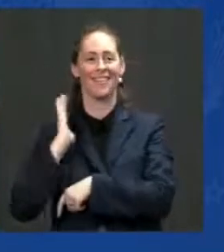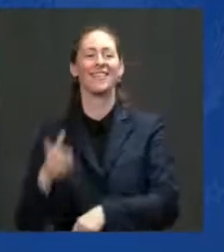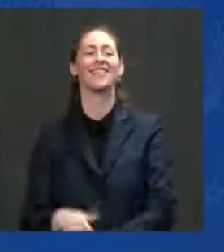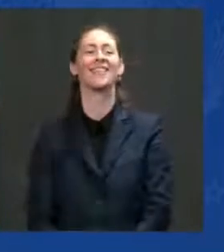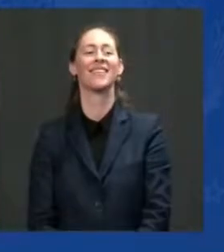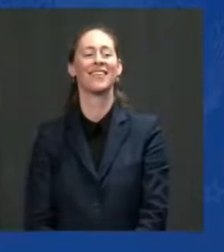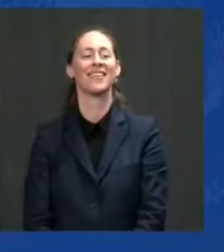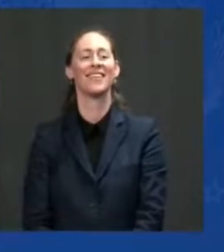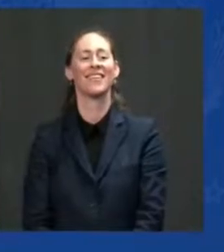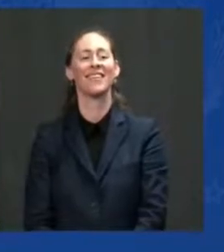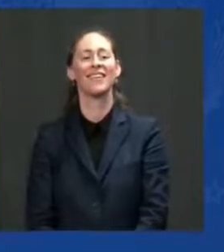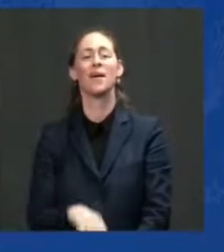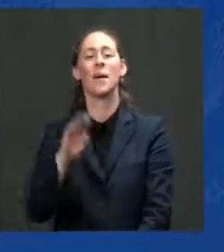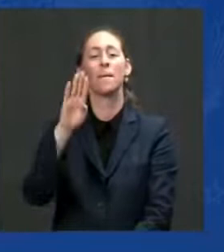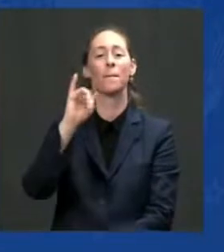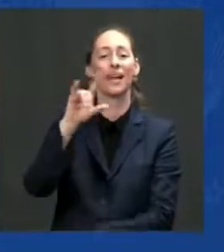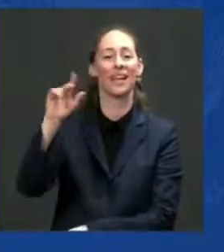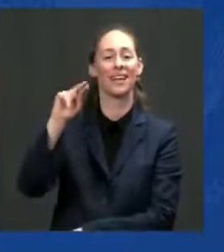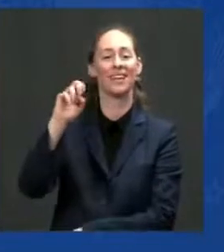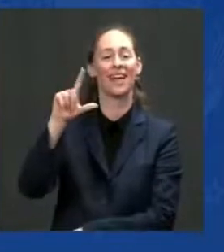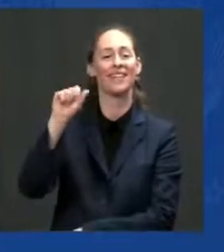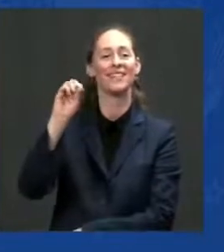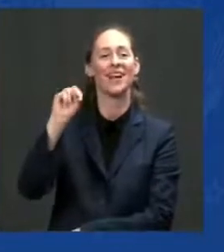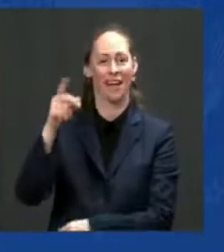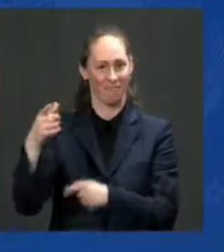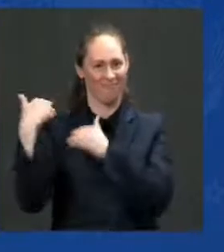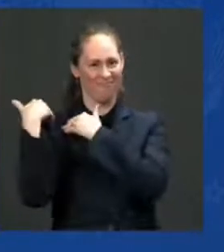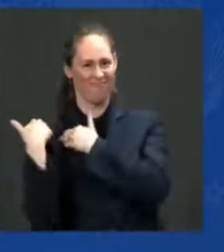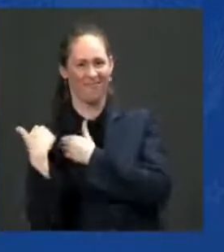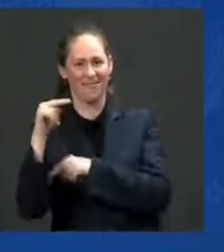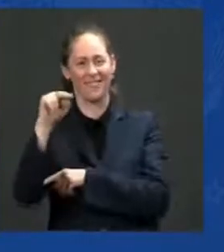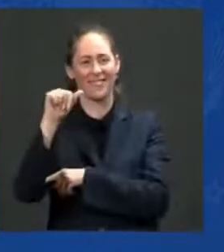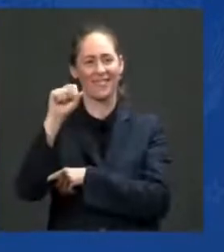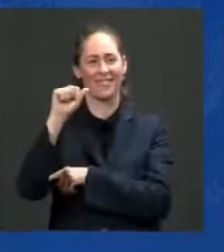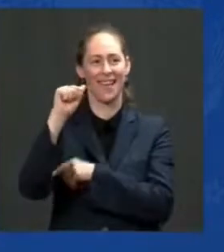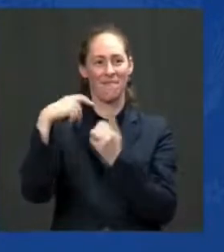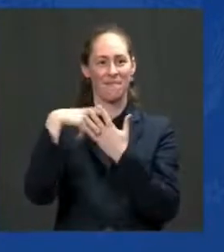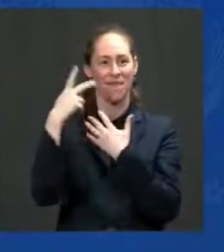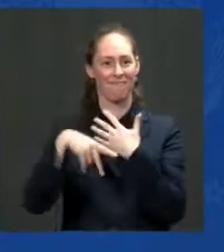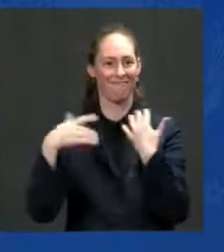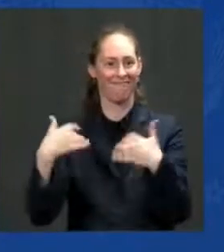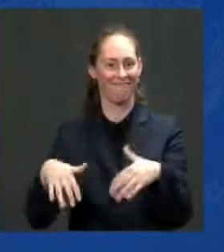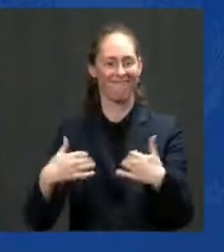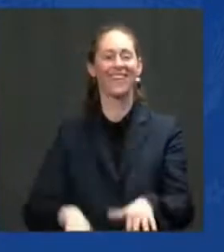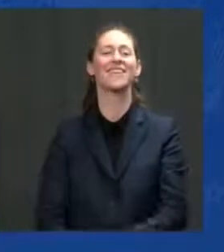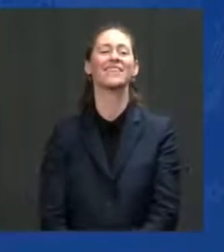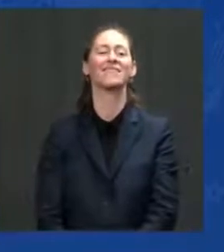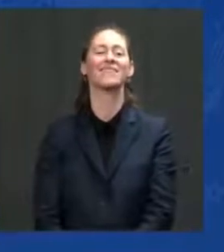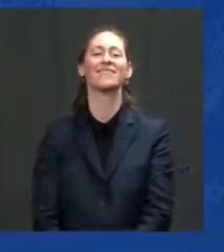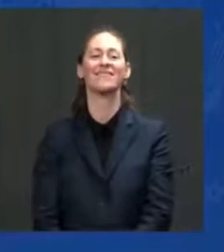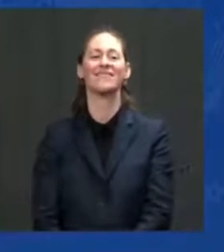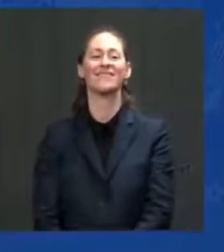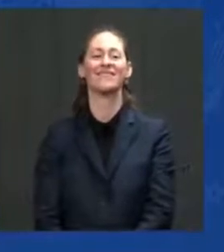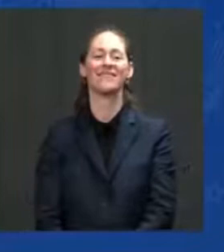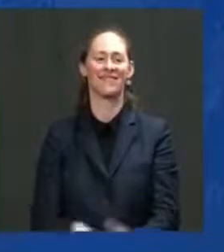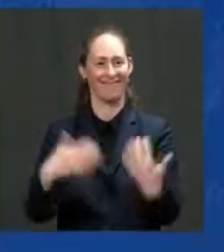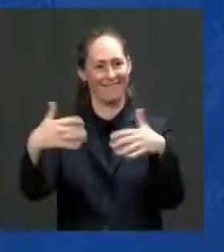today to congratulate and welcome to the White House the Super Bowl champion, Tampa Bay Buccaneers.